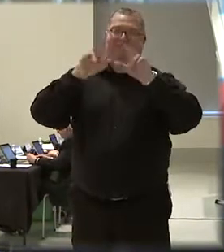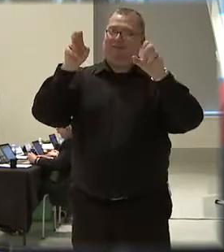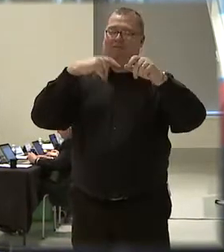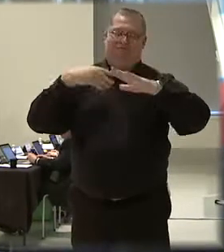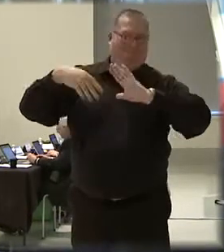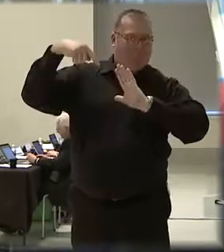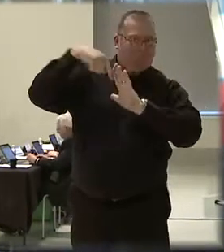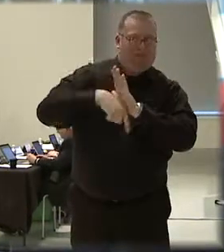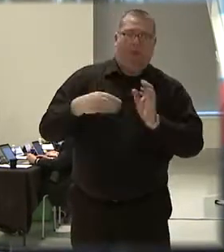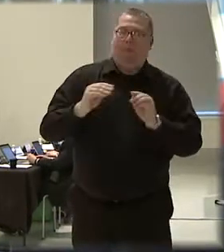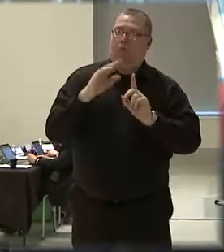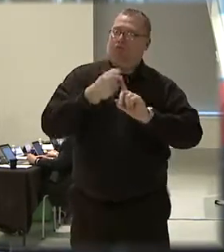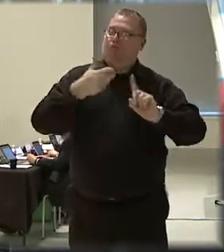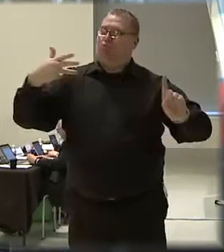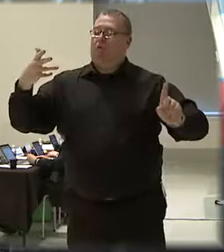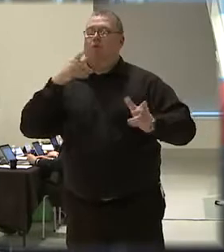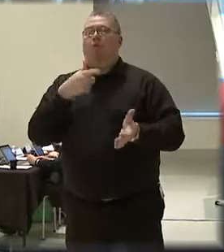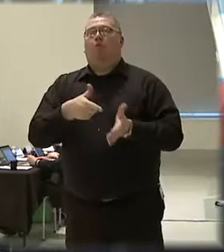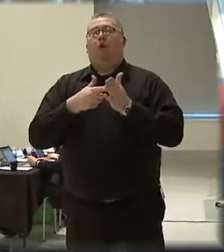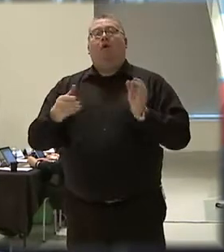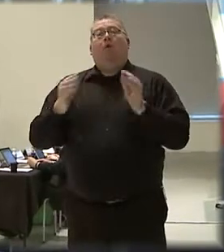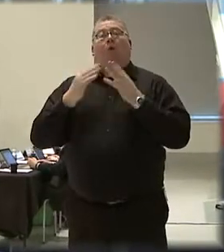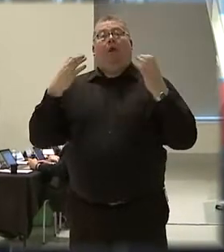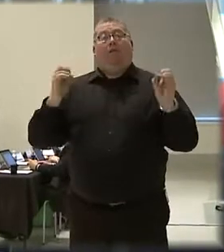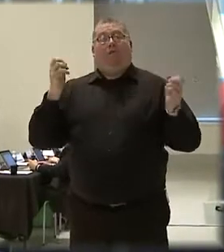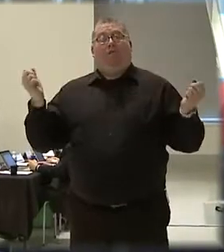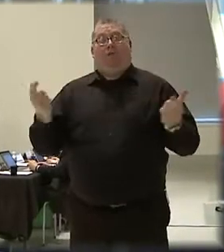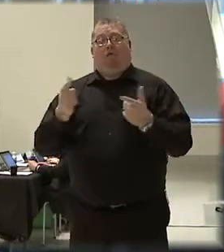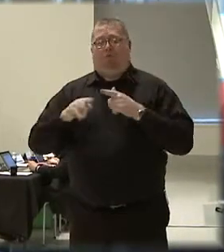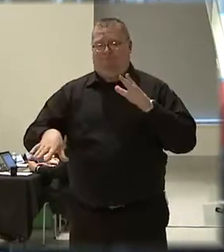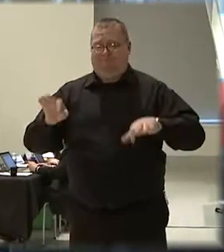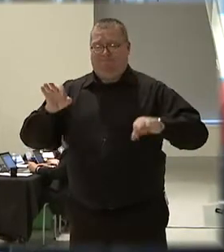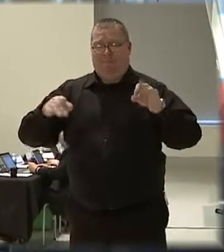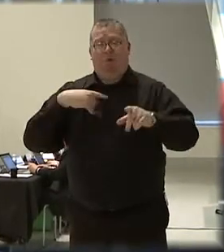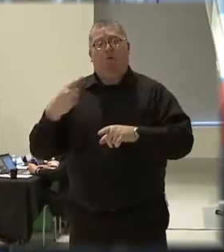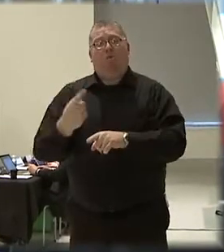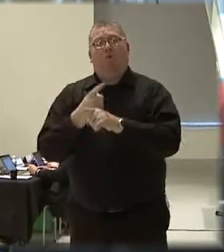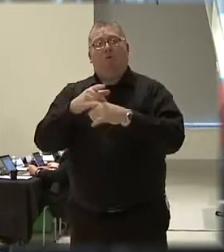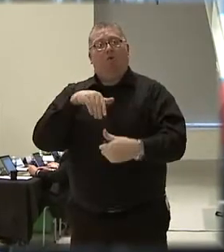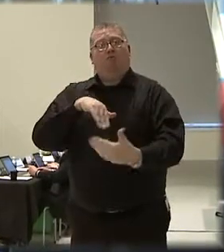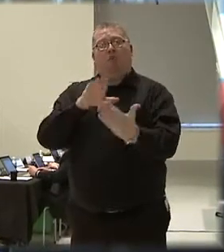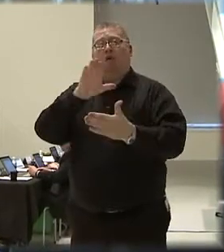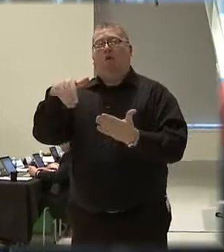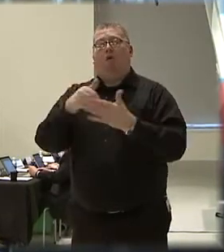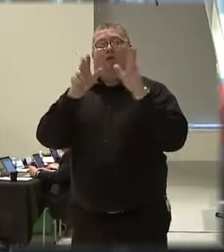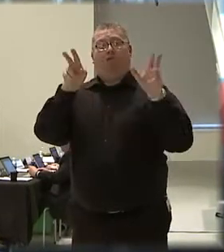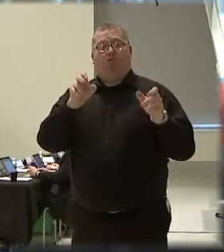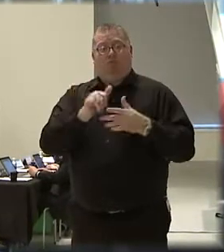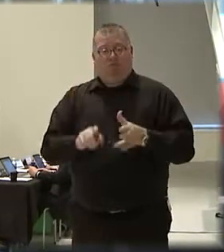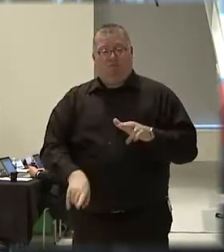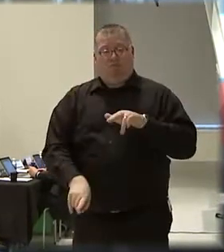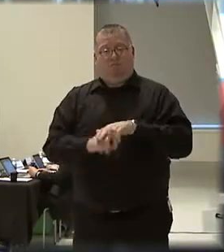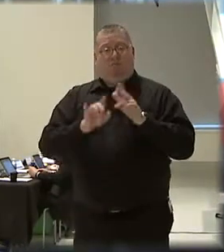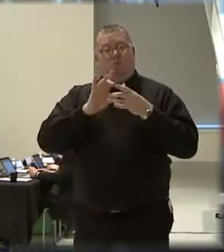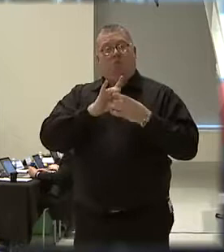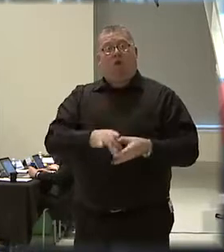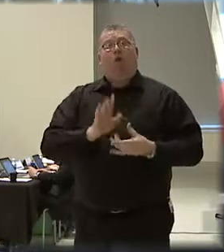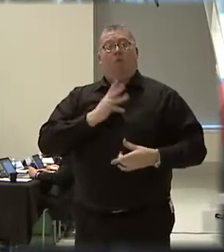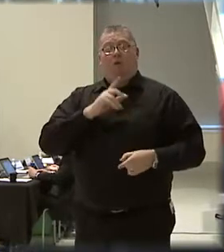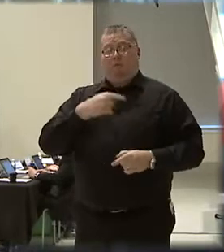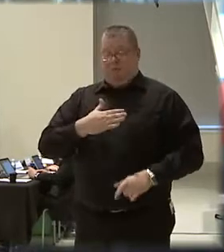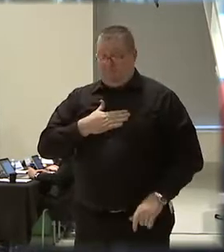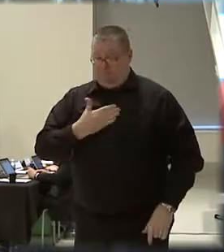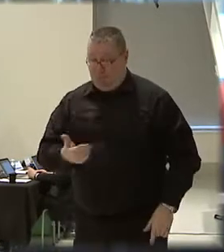will take an ongoing effort by all to discover and properly address every issue that arises. There must be an acknowledgement by